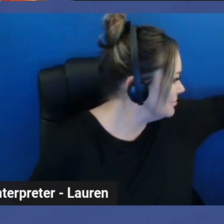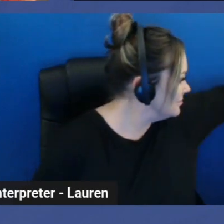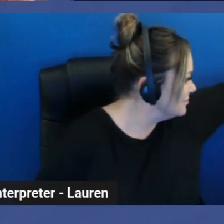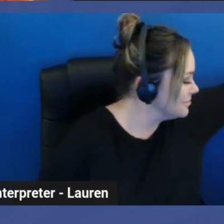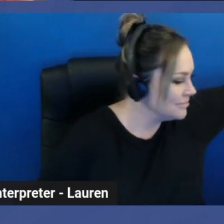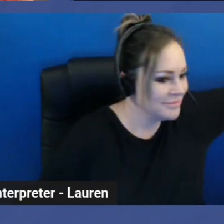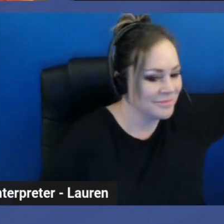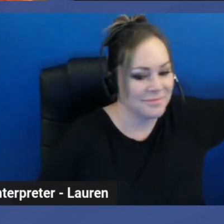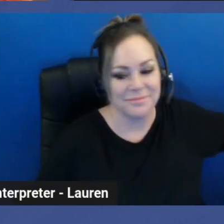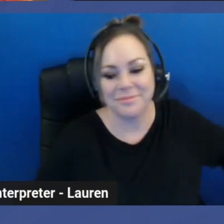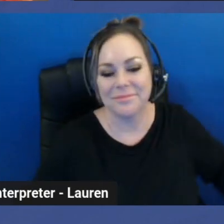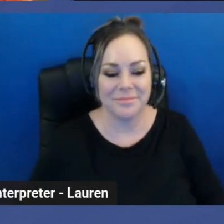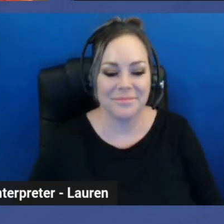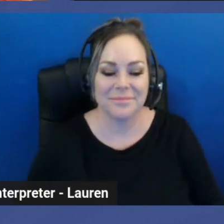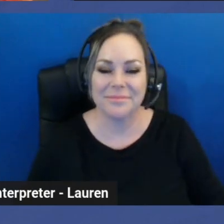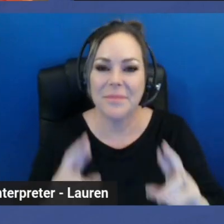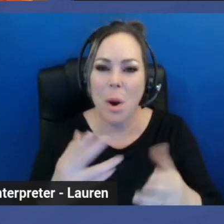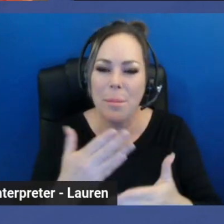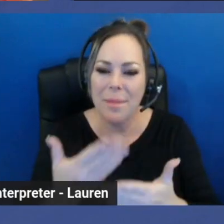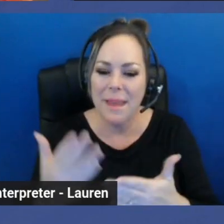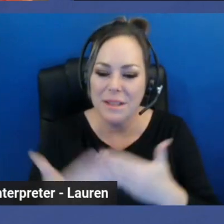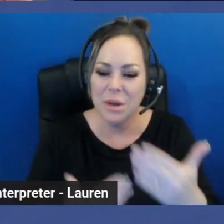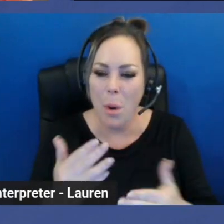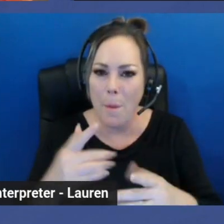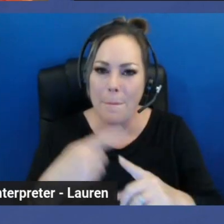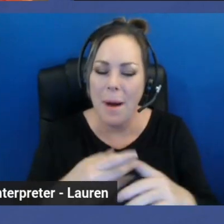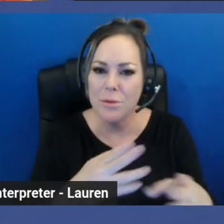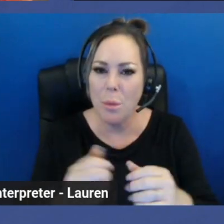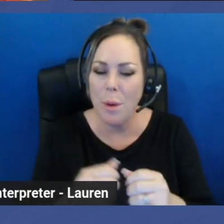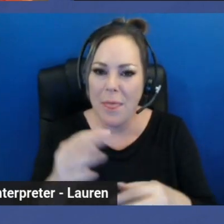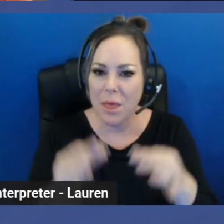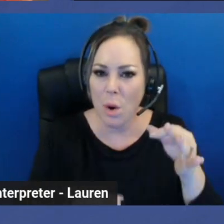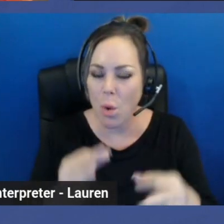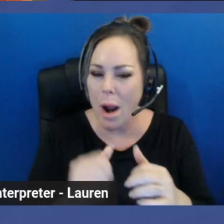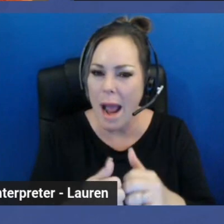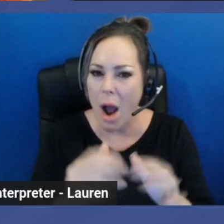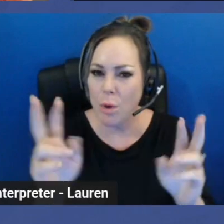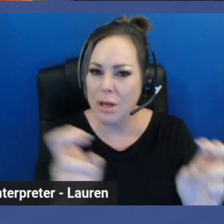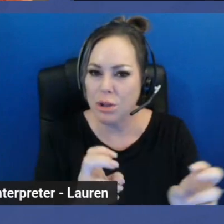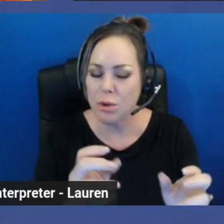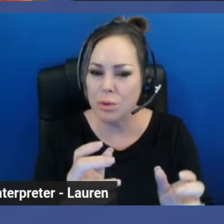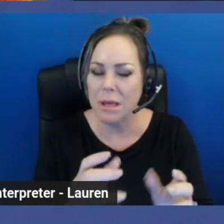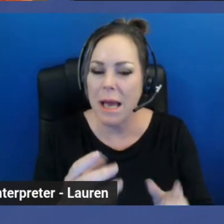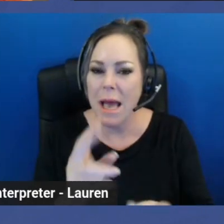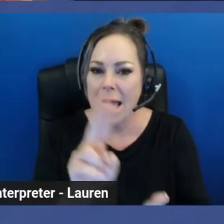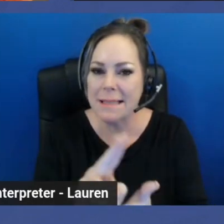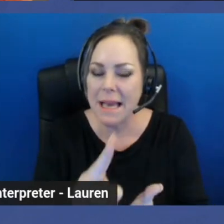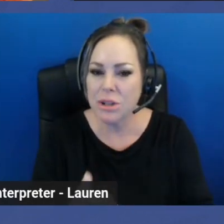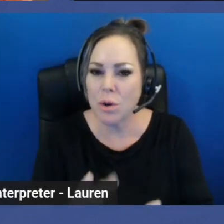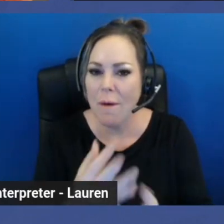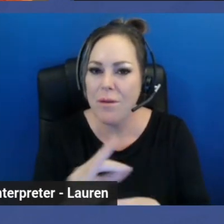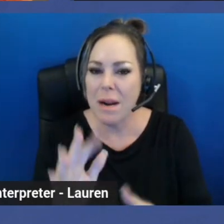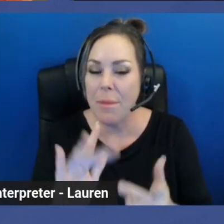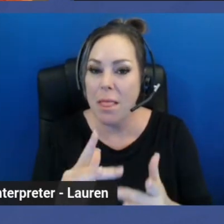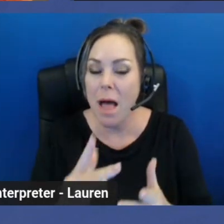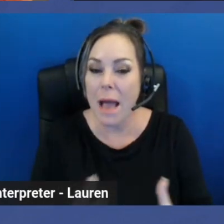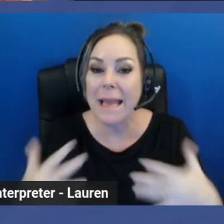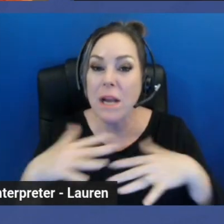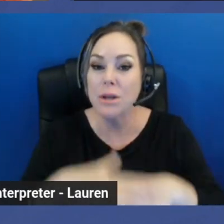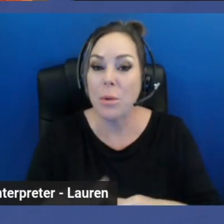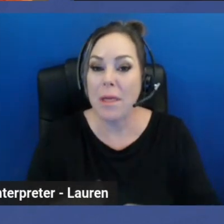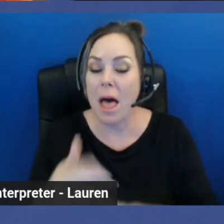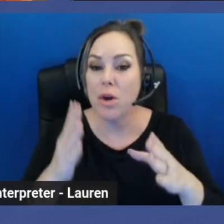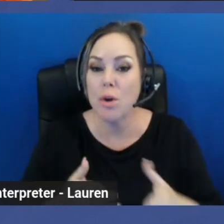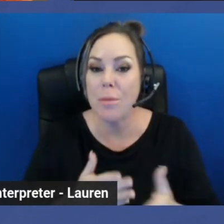courts. Allison, I want to ask you a question. How do issues of sexual freedom online intersect with our other human rights